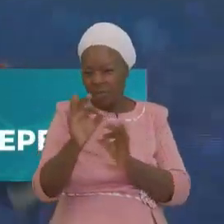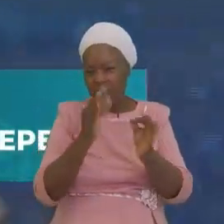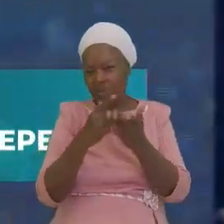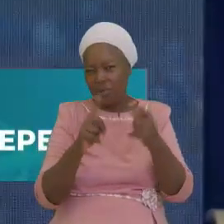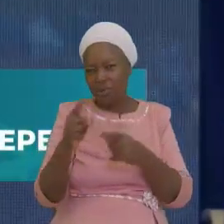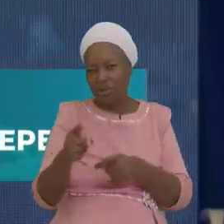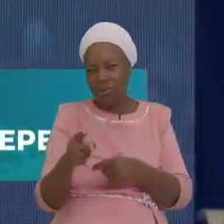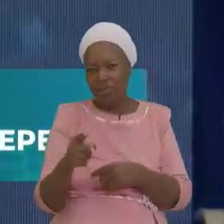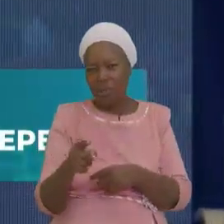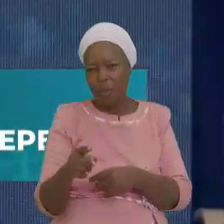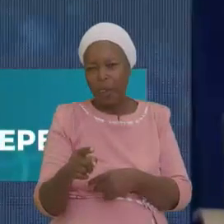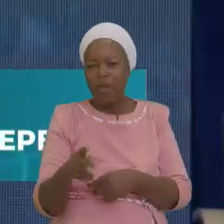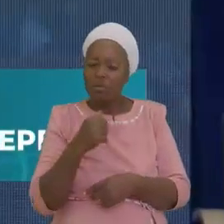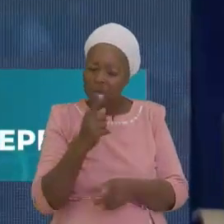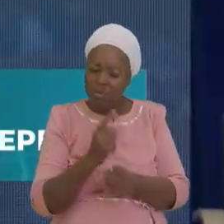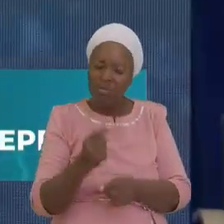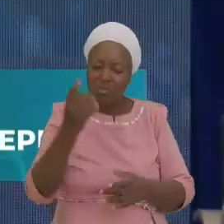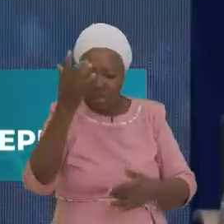been sick and sick and sick,